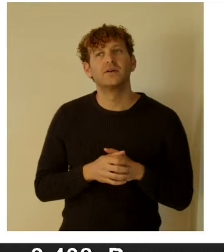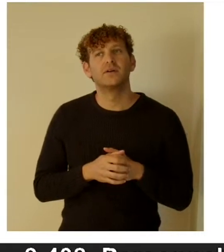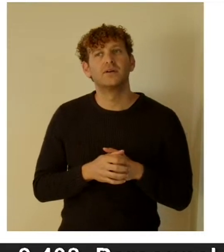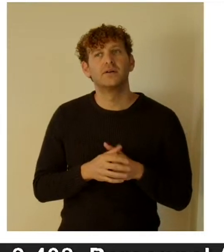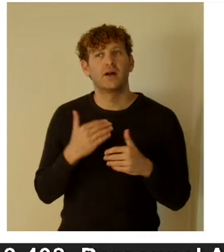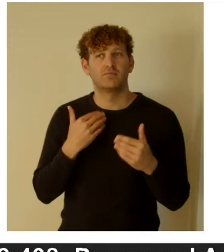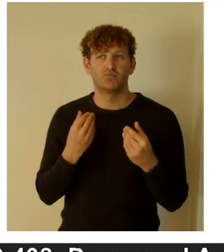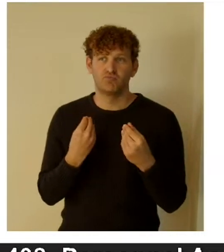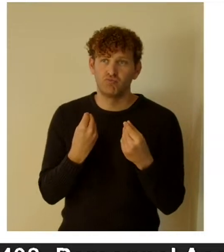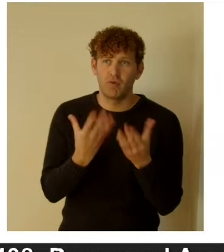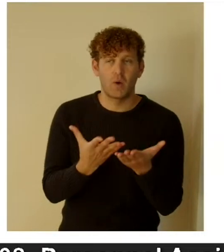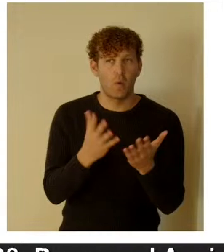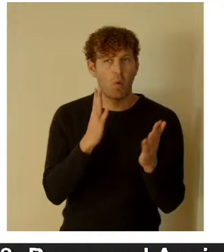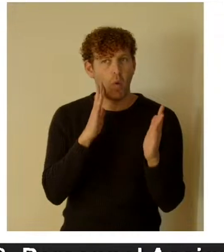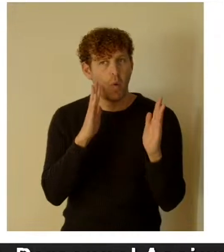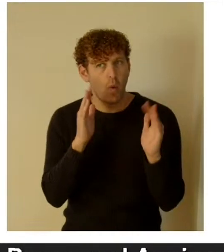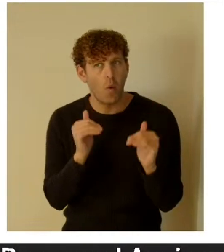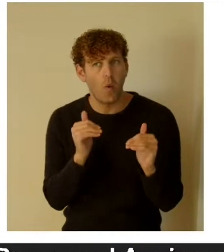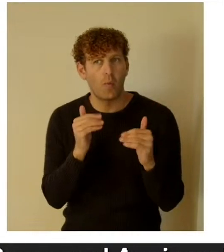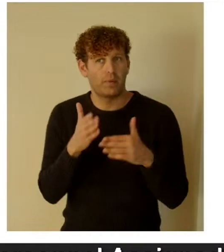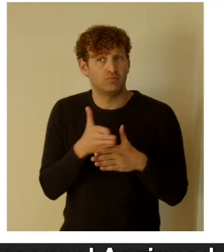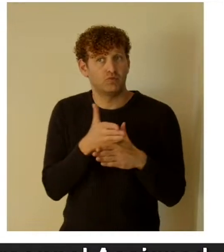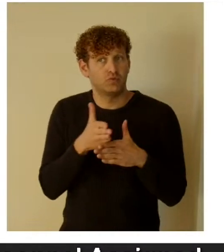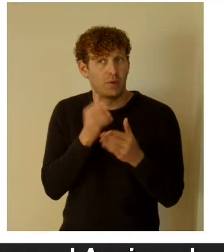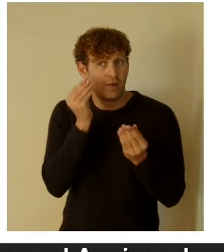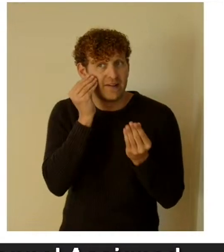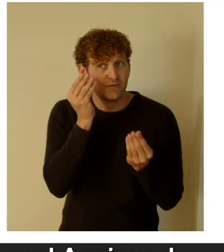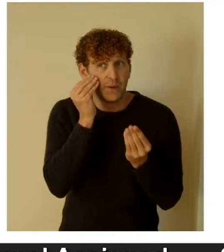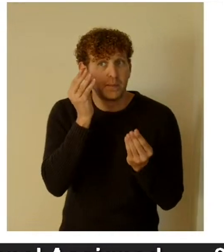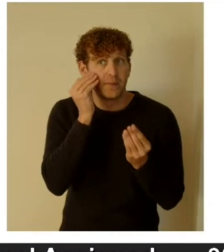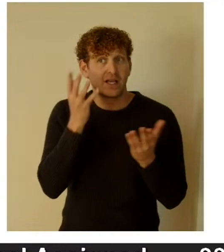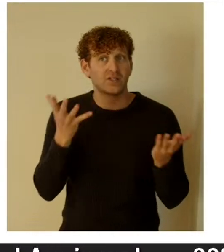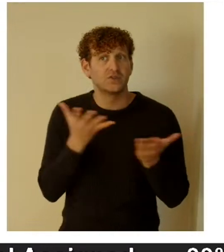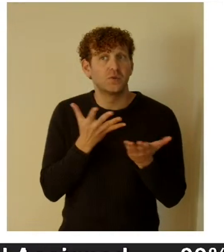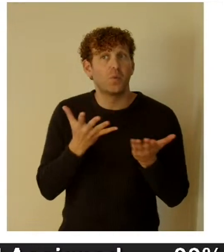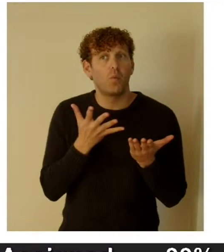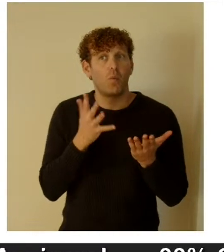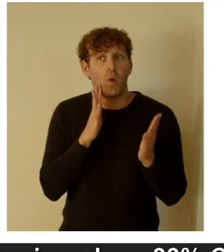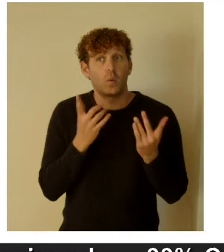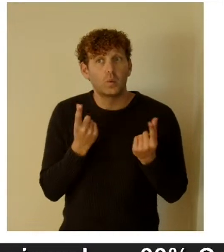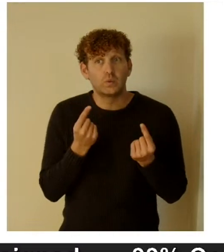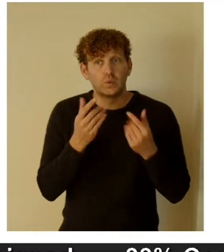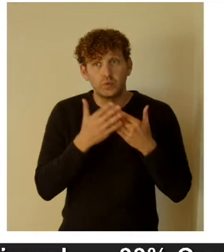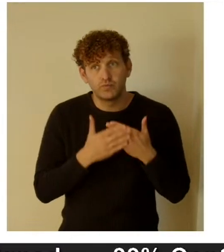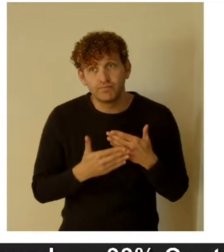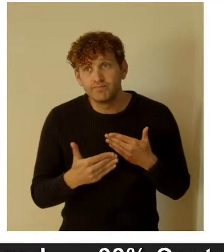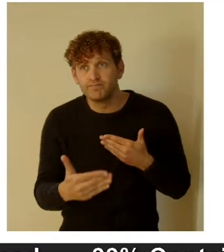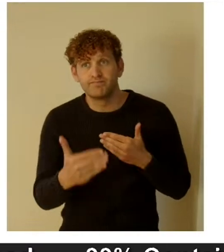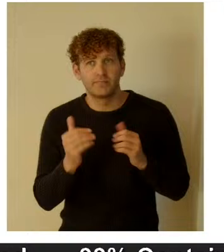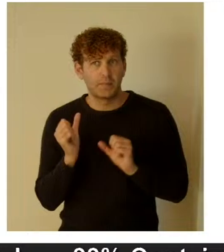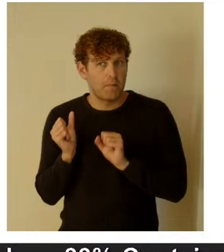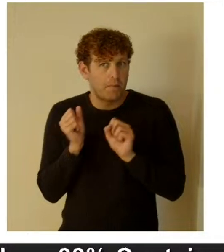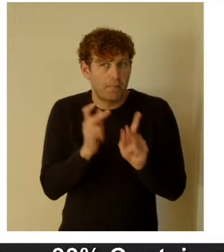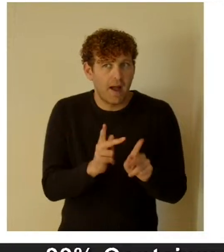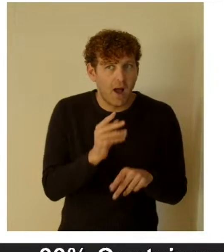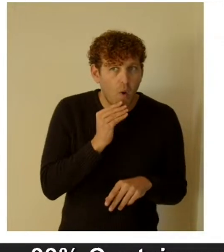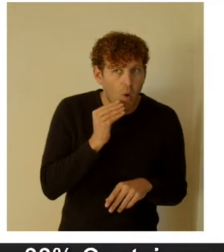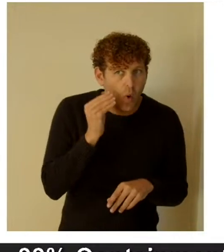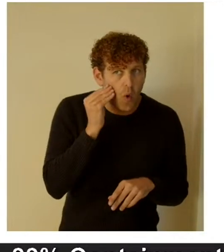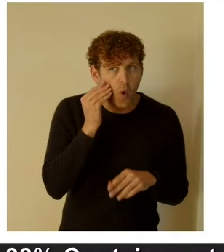about what we know so far and what we're going to do to resolve the issues and what it's going to take to get you back into your homes. Let's start out first of all